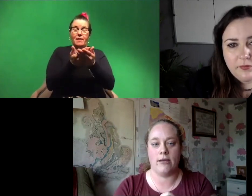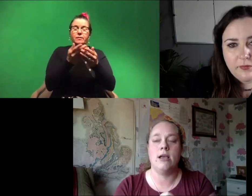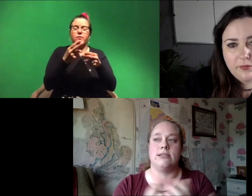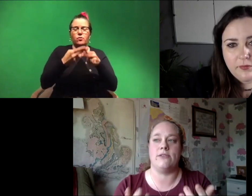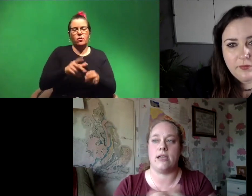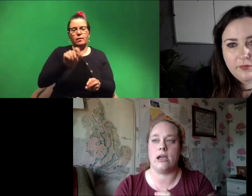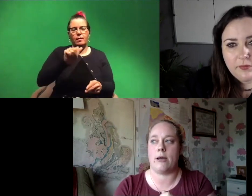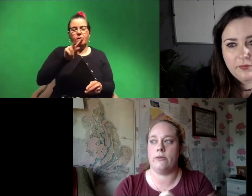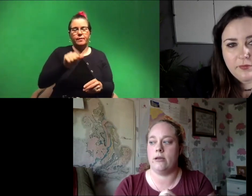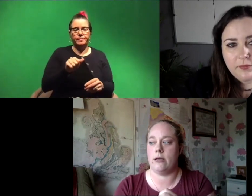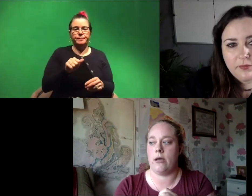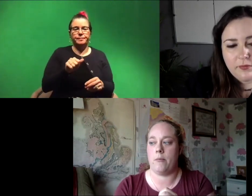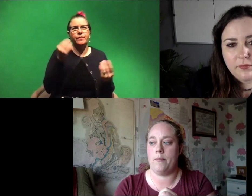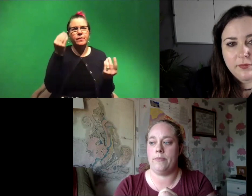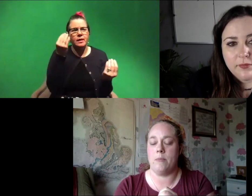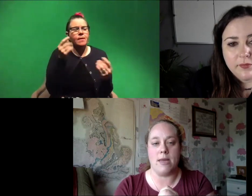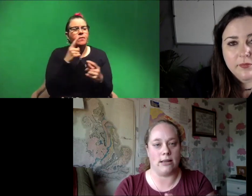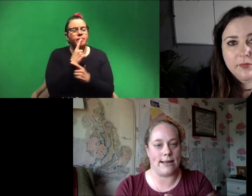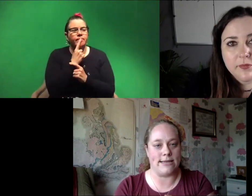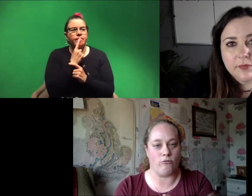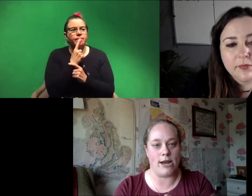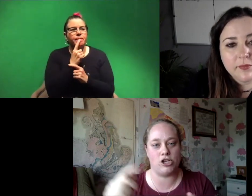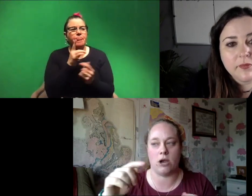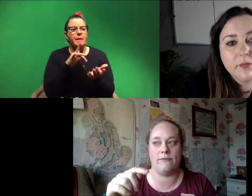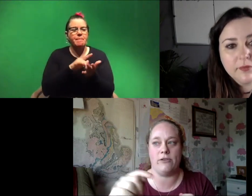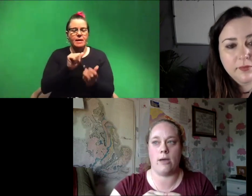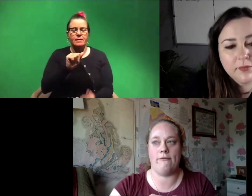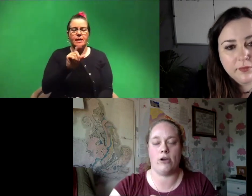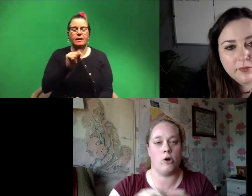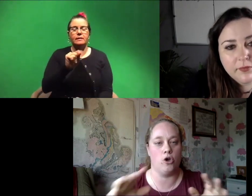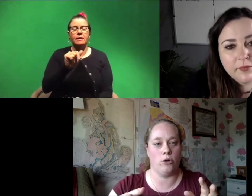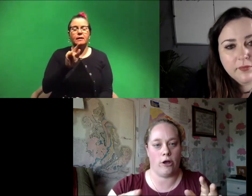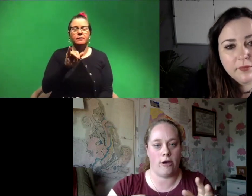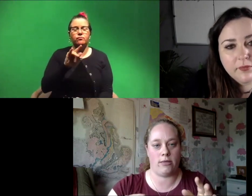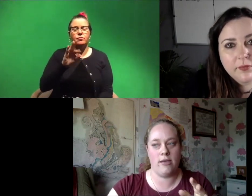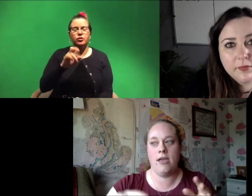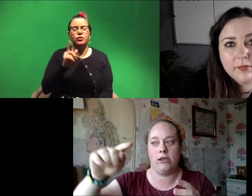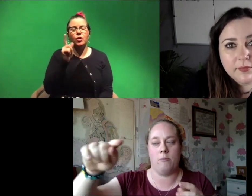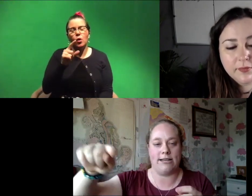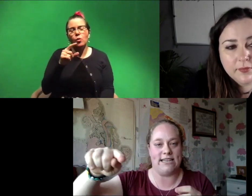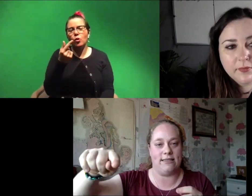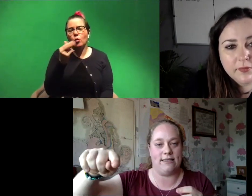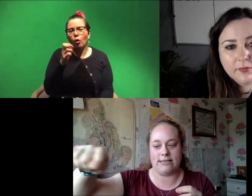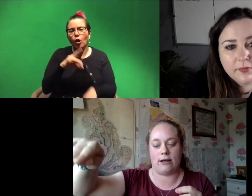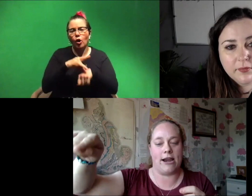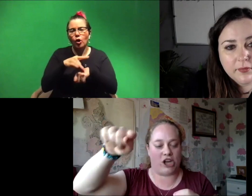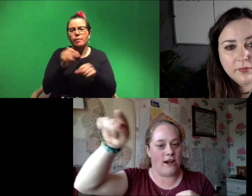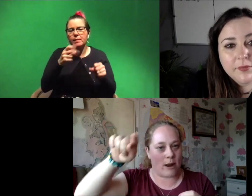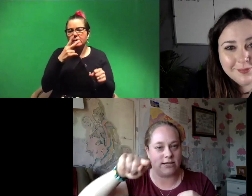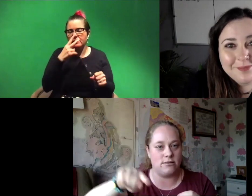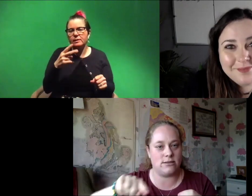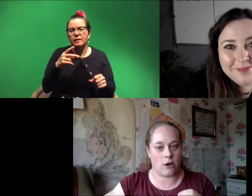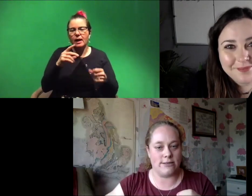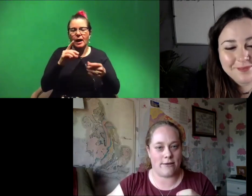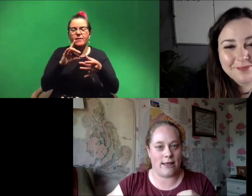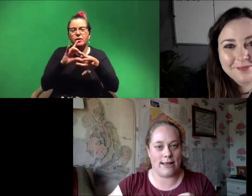lava. So if you think about the mid-Atlantic ridge, so if you ever go on Google Earth, you might see this little kind of chain of